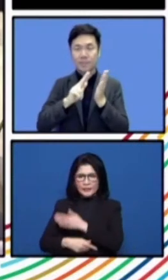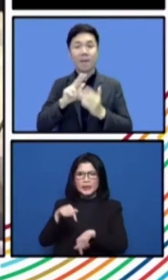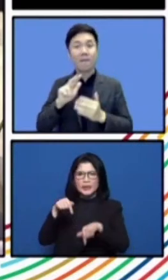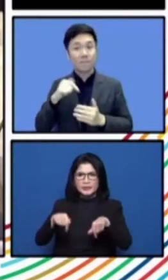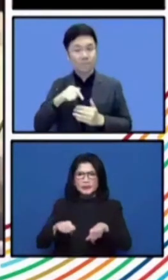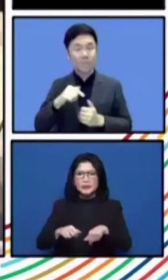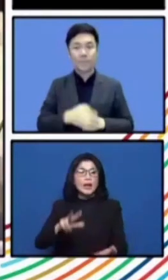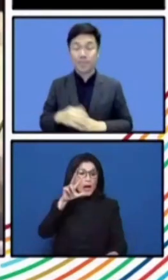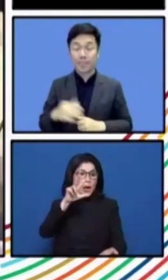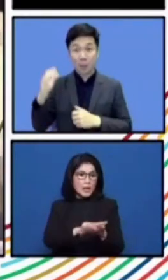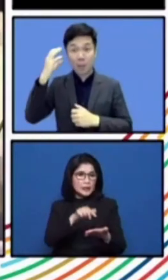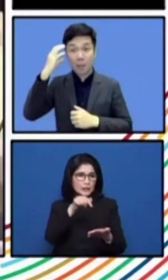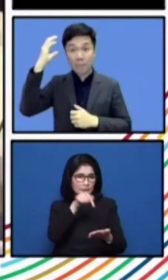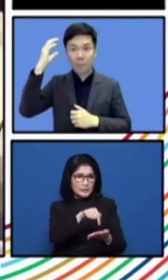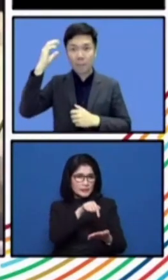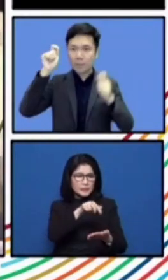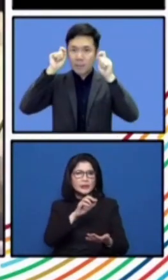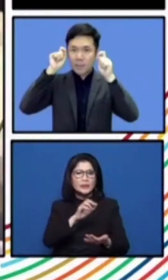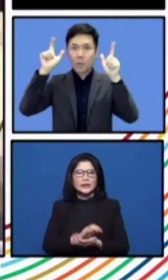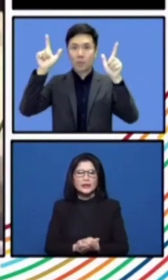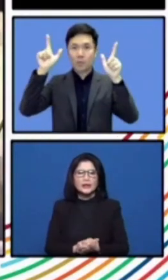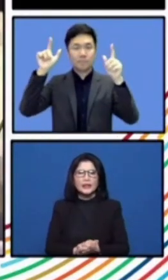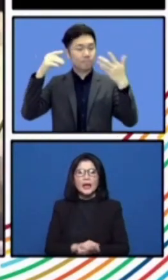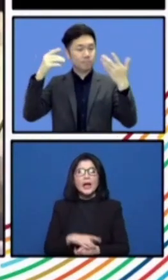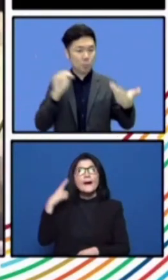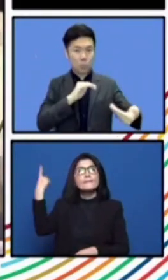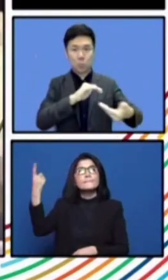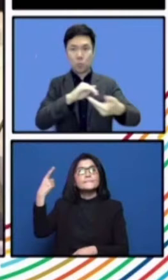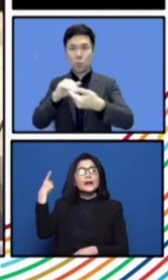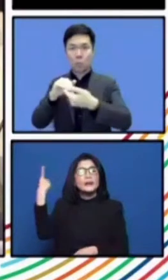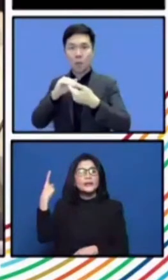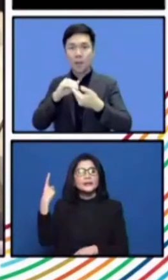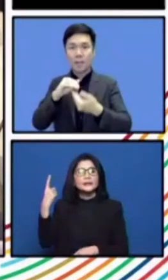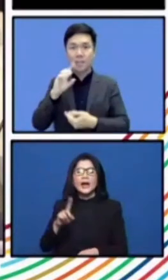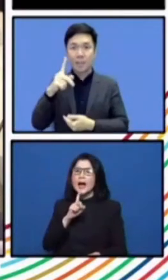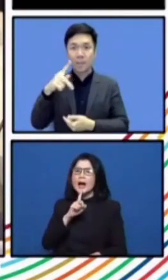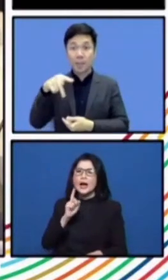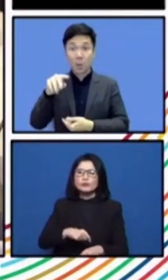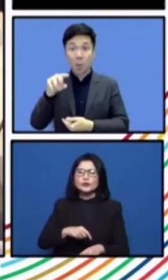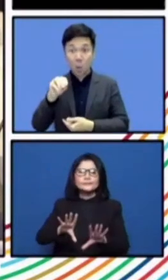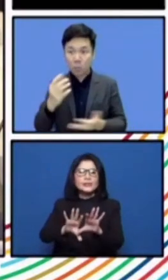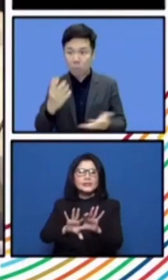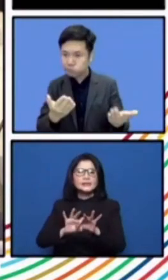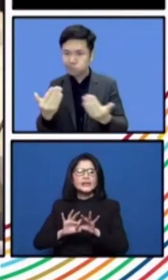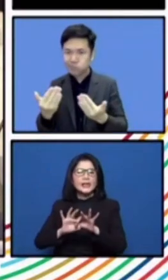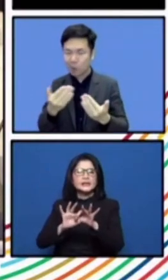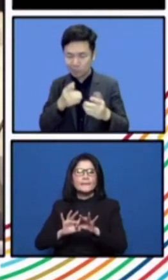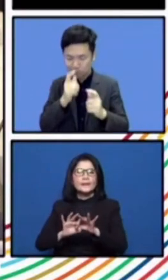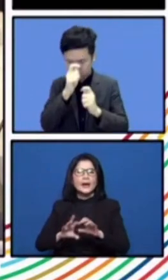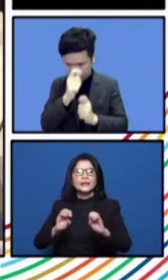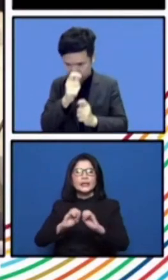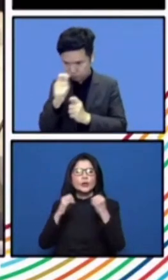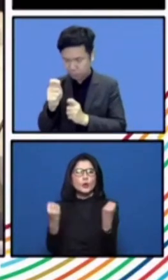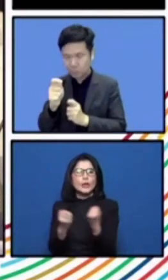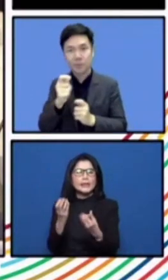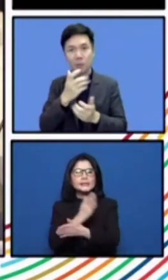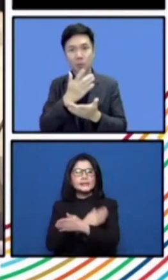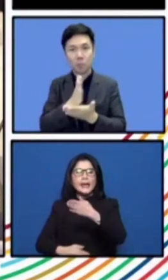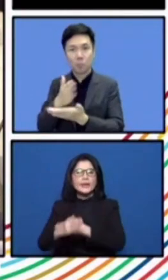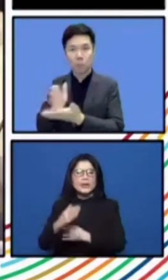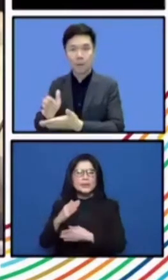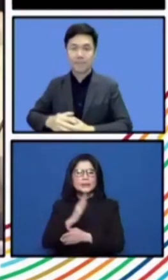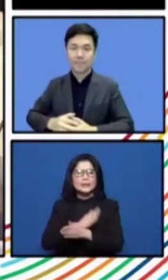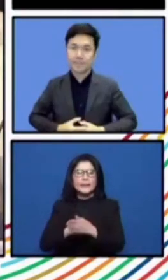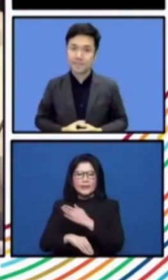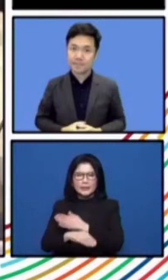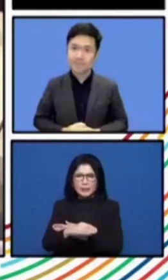collaborating with the dpos to make the right reel for persons with disability so the priority on the